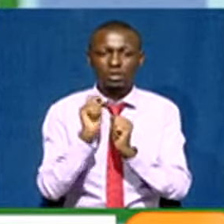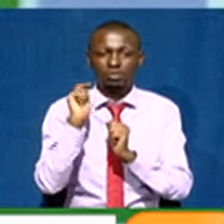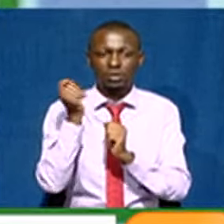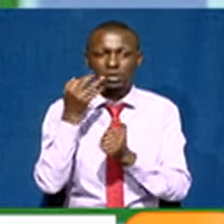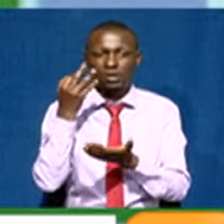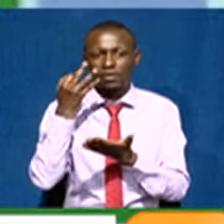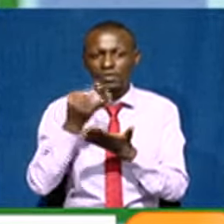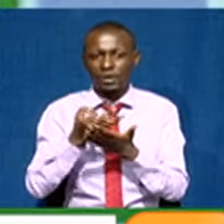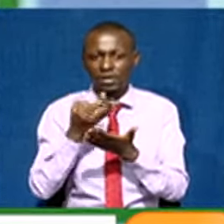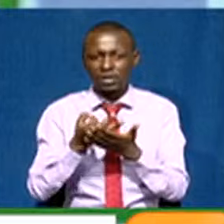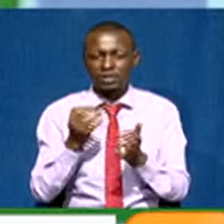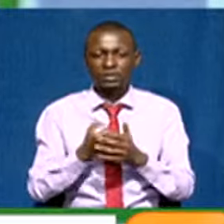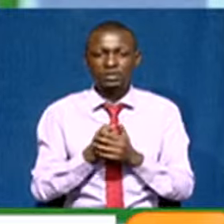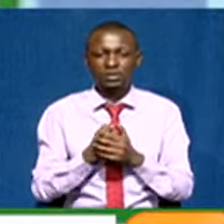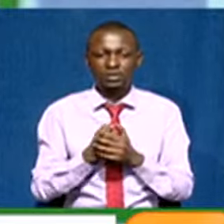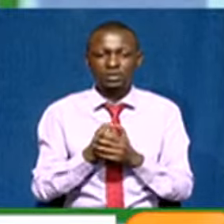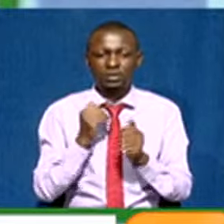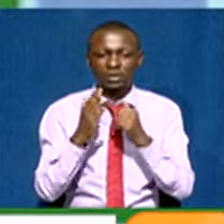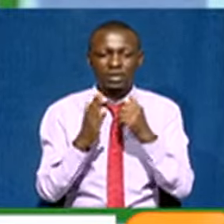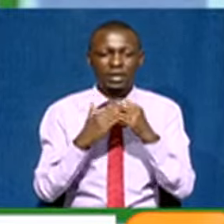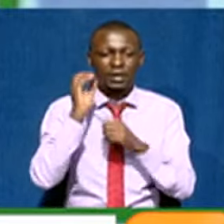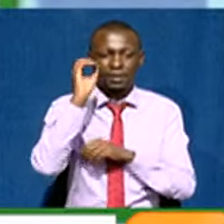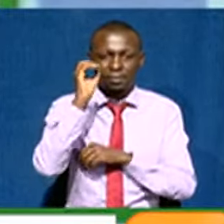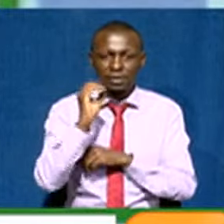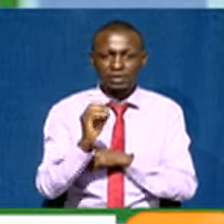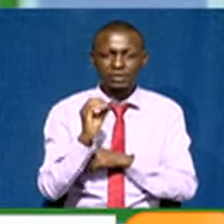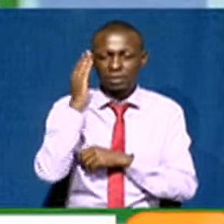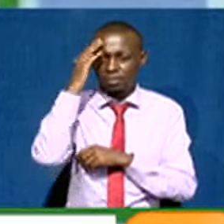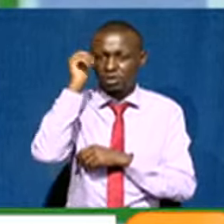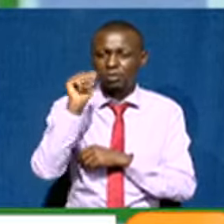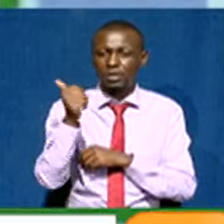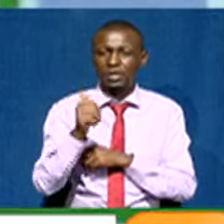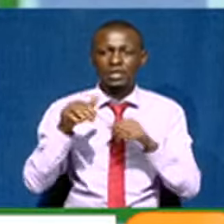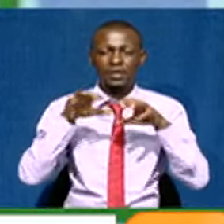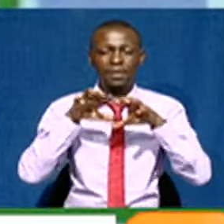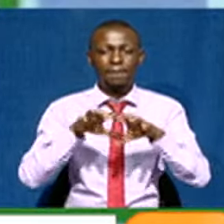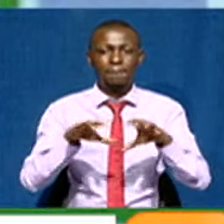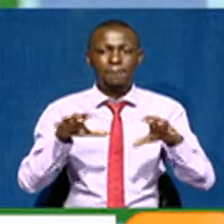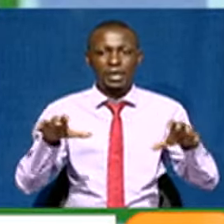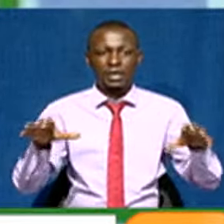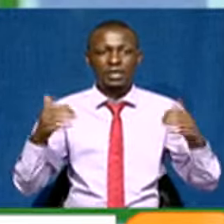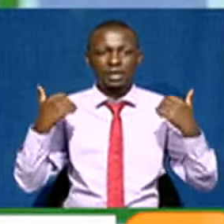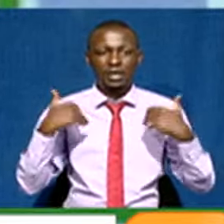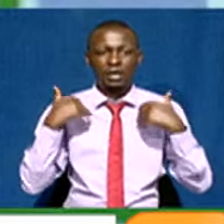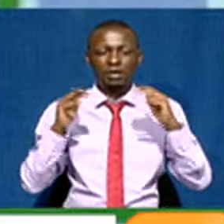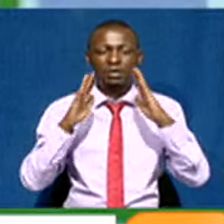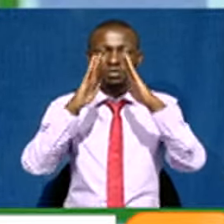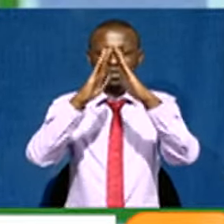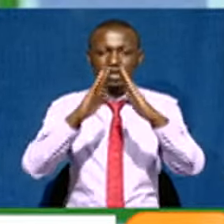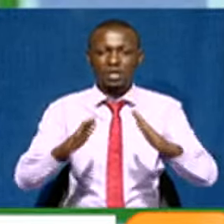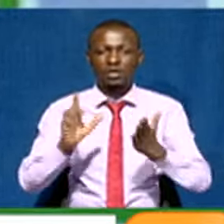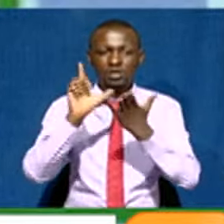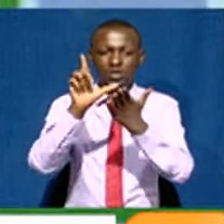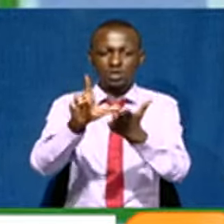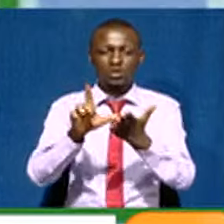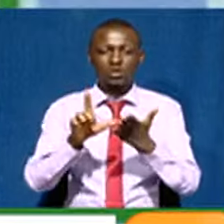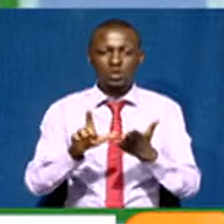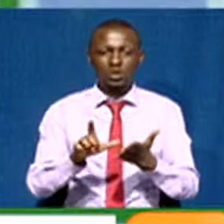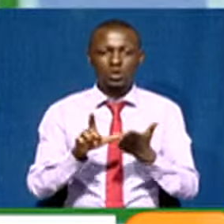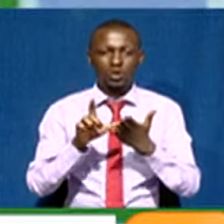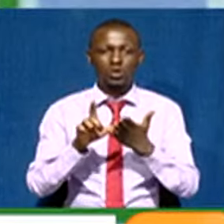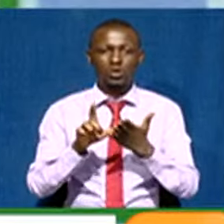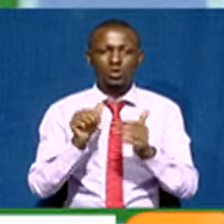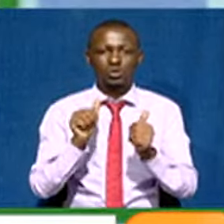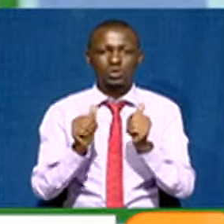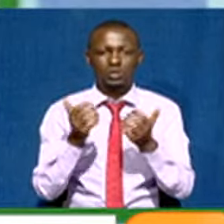said, 9%. I'm not sure whether in any market as we speak, there is a mortgage facility that will run at 9%, looking at where the